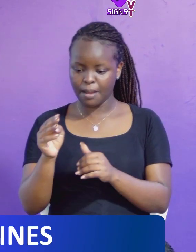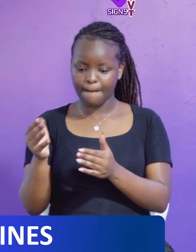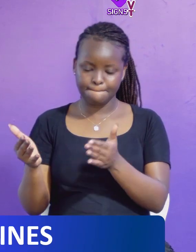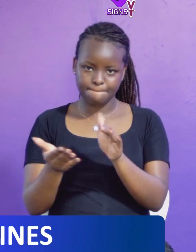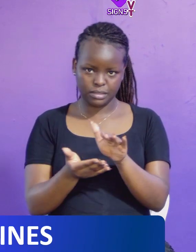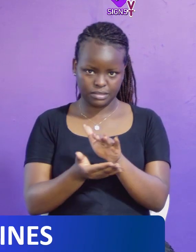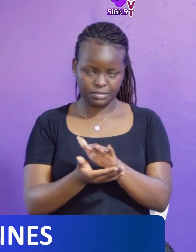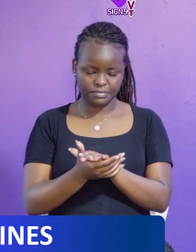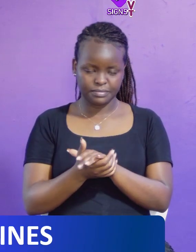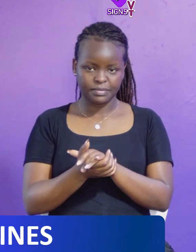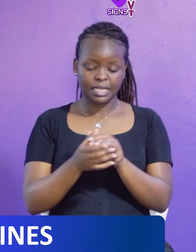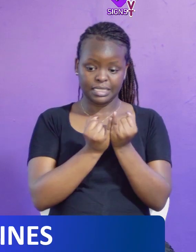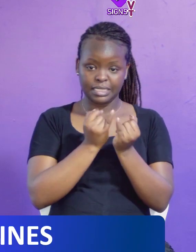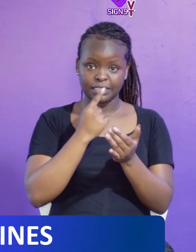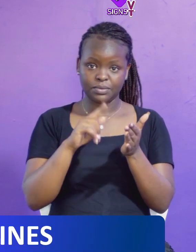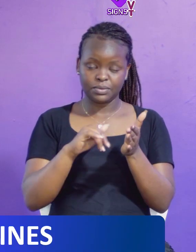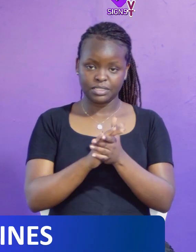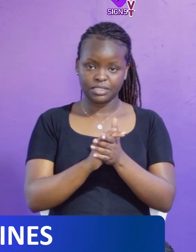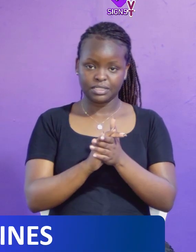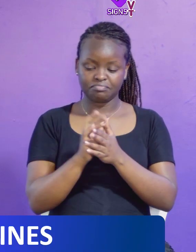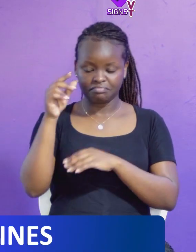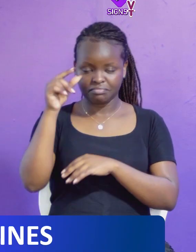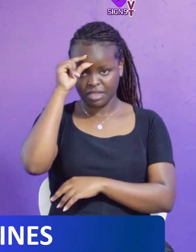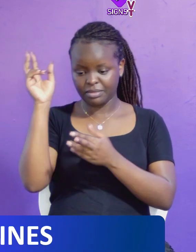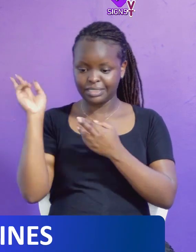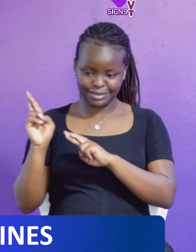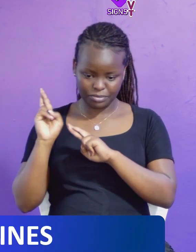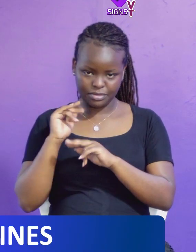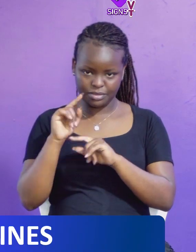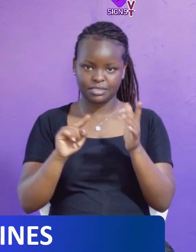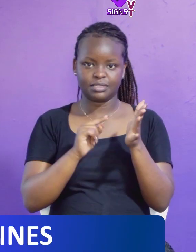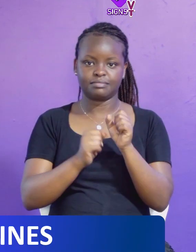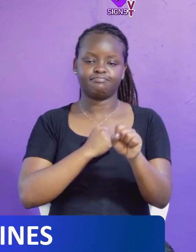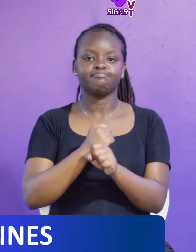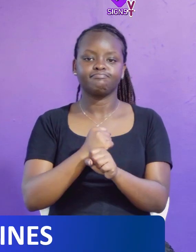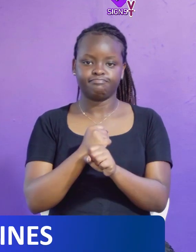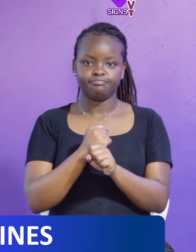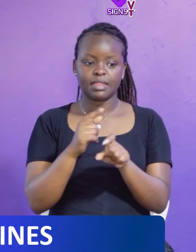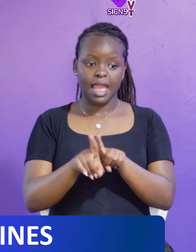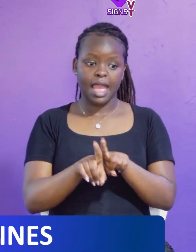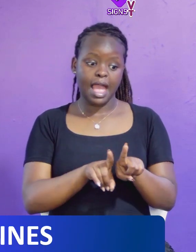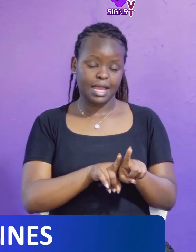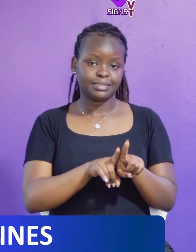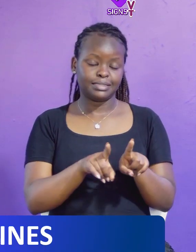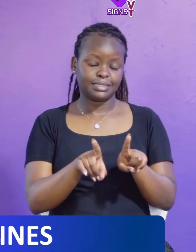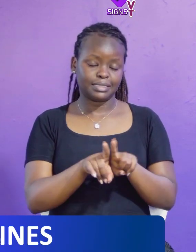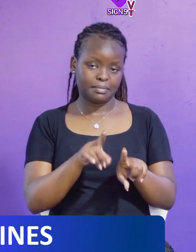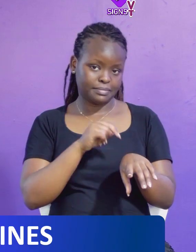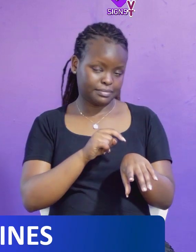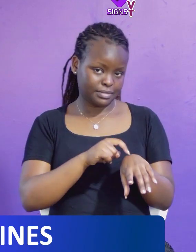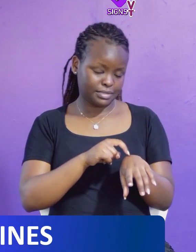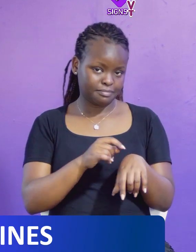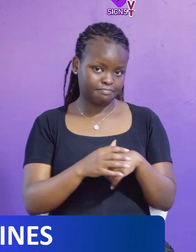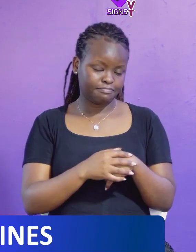Kagwe on Saturday said the government expects this year. And at the same time,